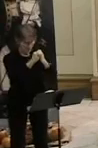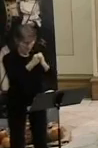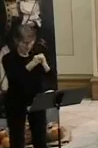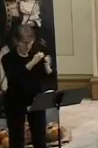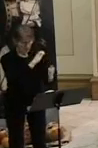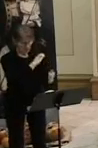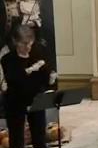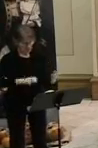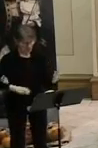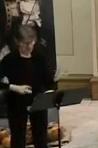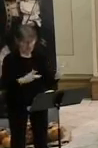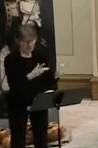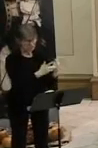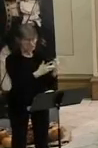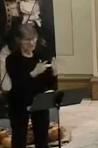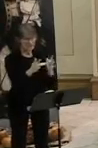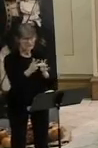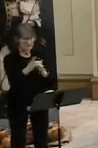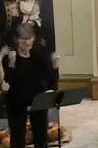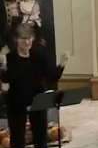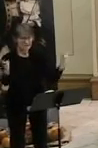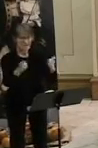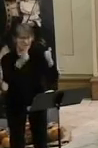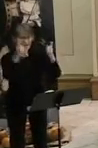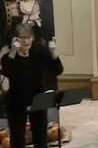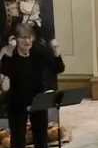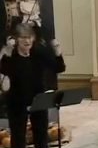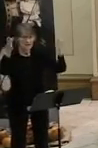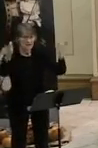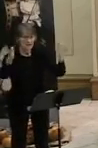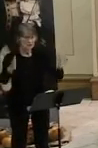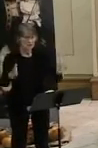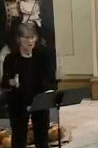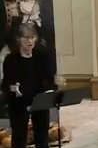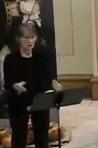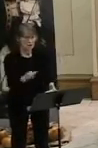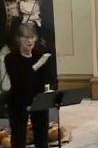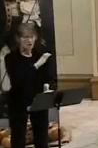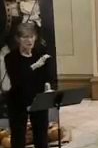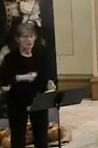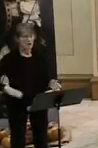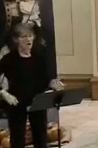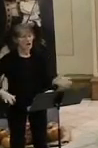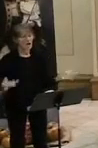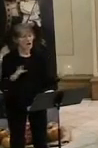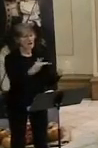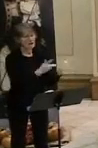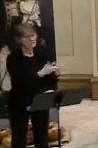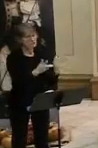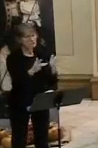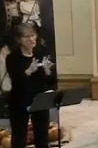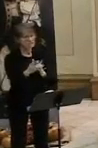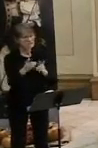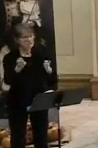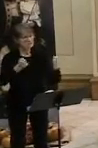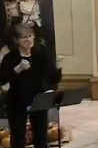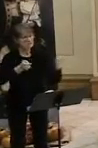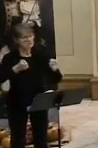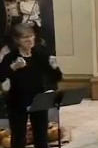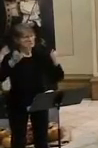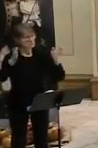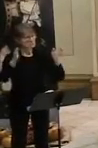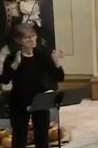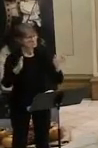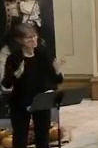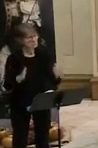adoration. Christ Jesus, Victor, Christ